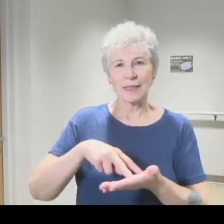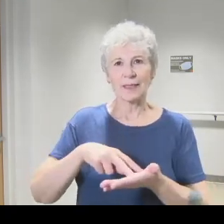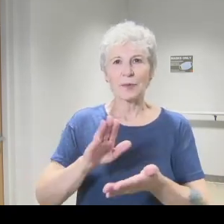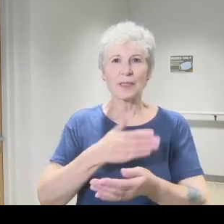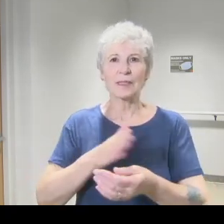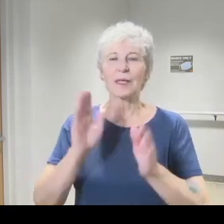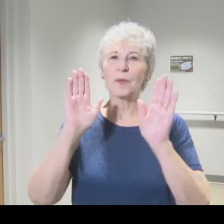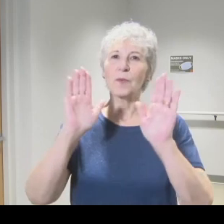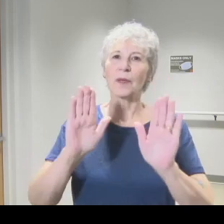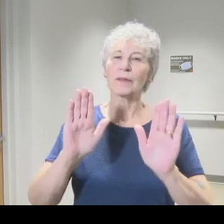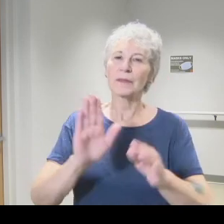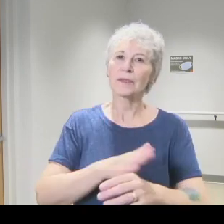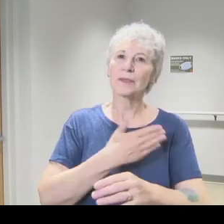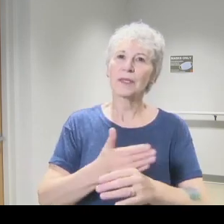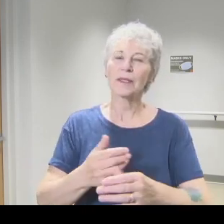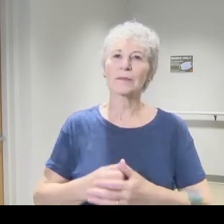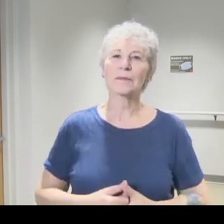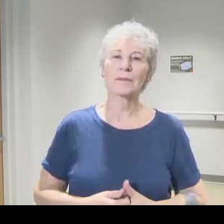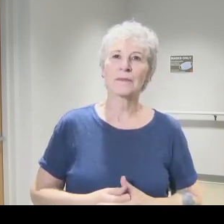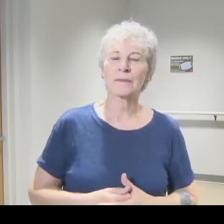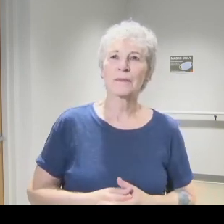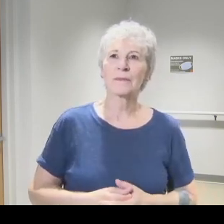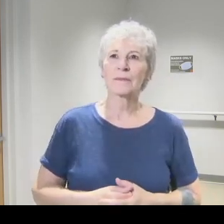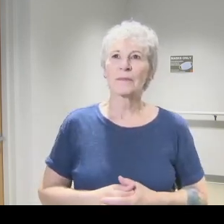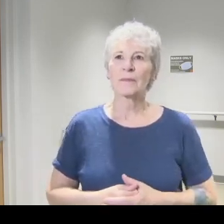this wonderful hymn, "'Tis So Sweet to Trust in Jesus."